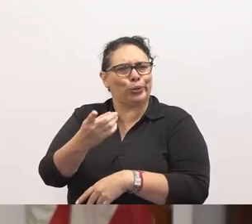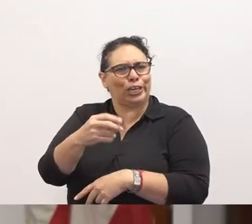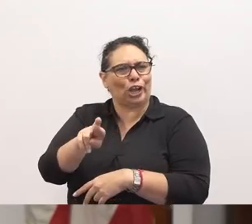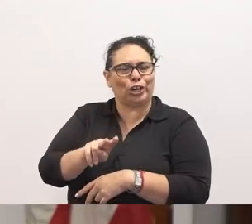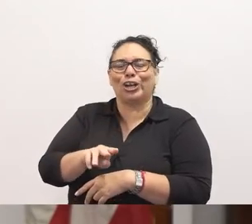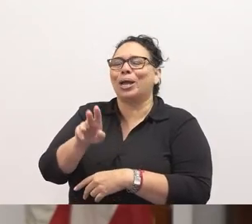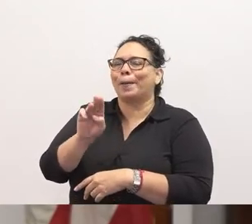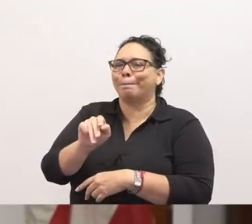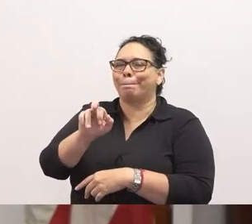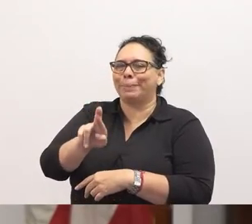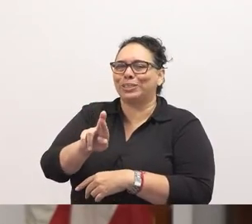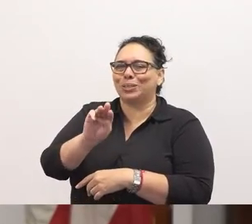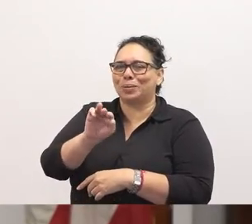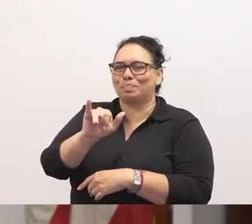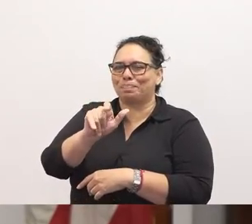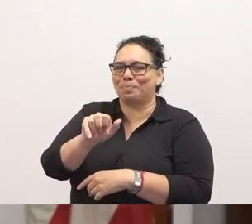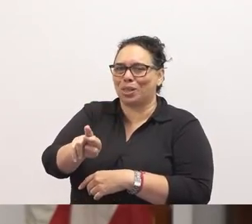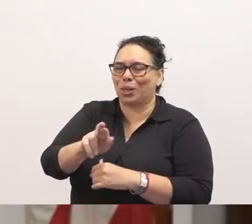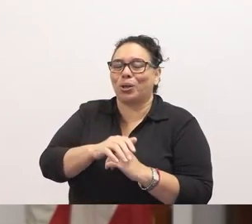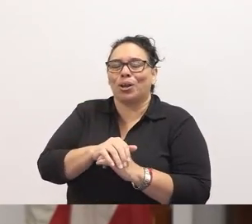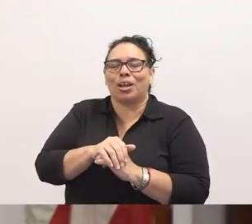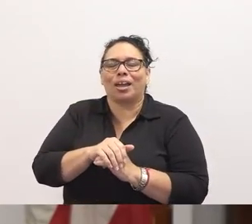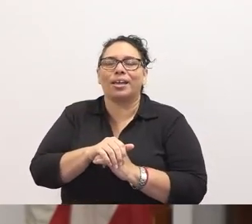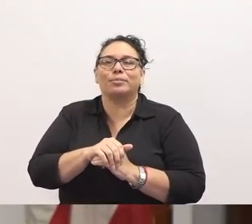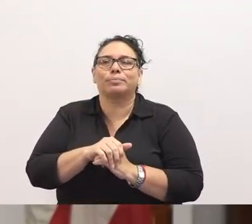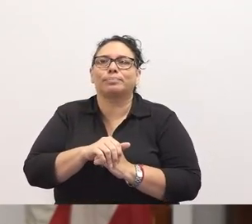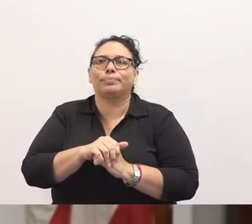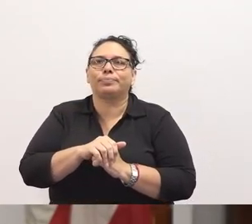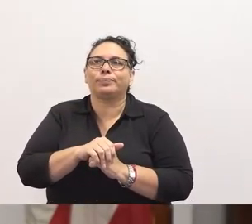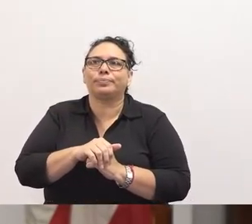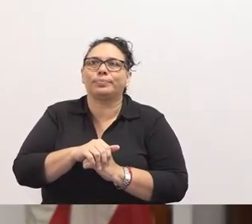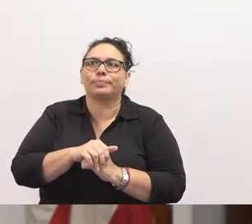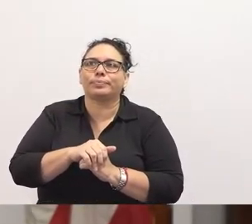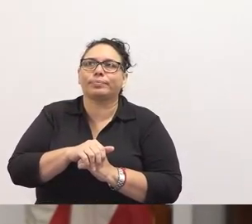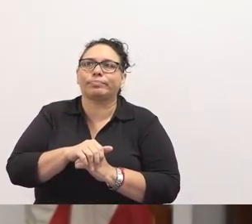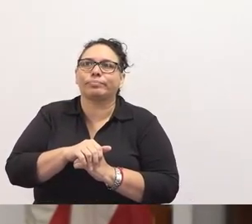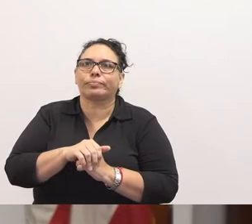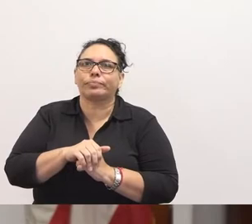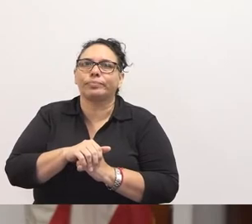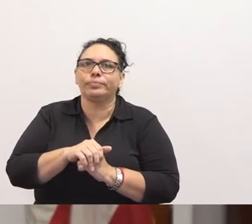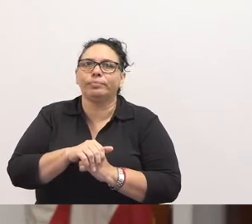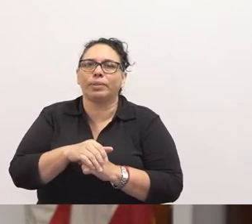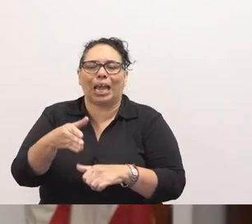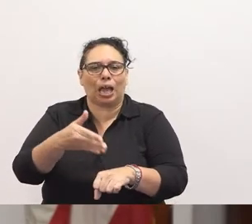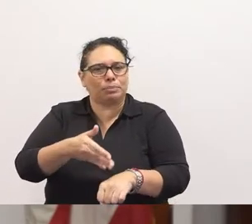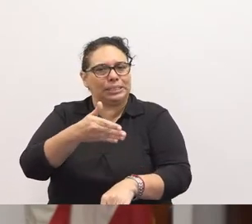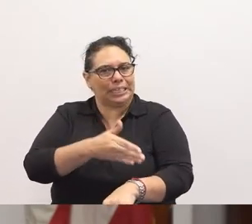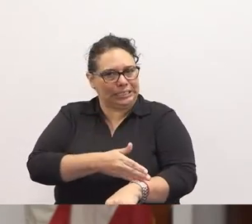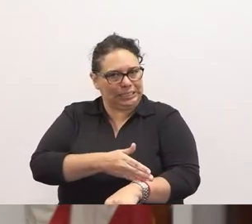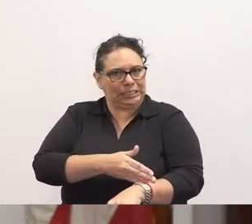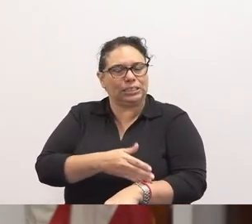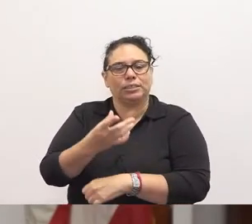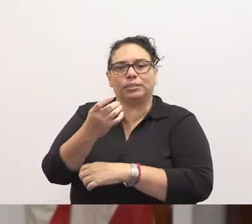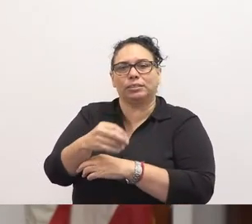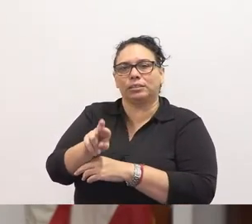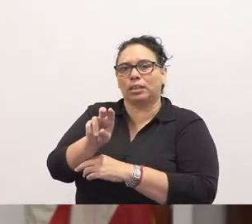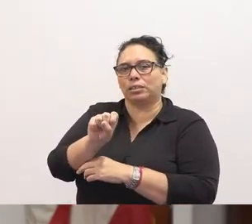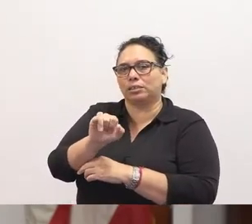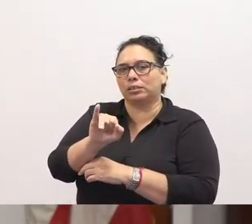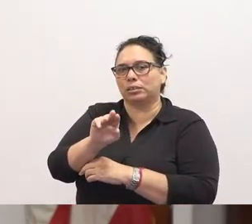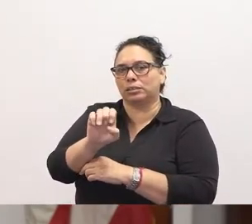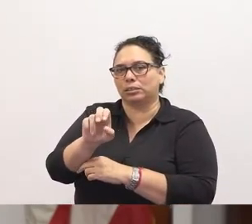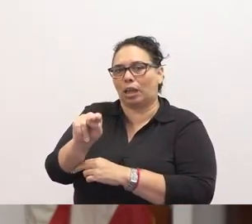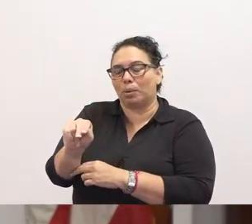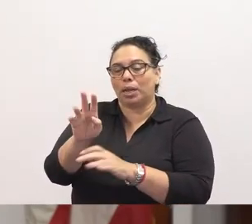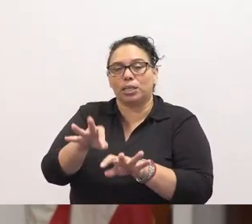Mr. Miller's is as part of our sort of update, Dr. Simon, it is important for us